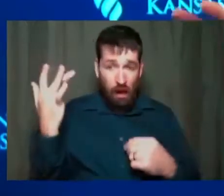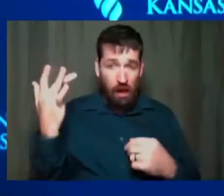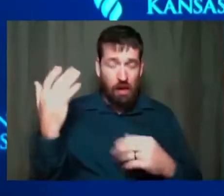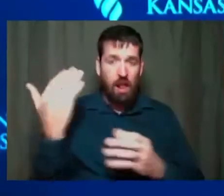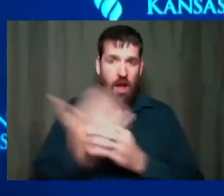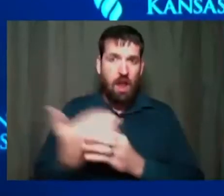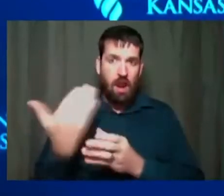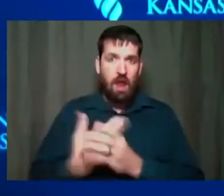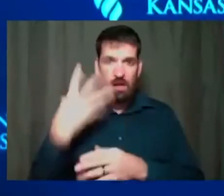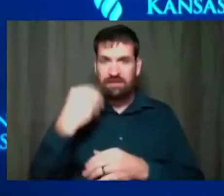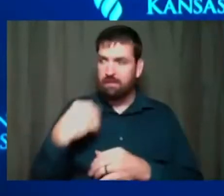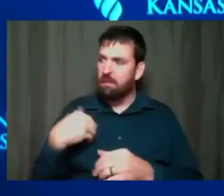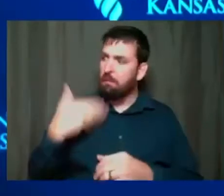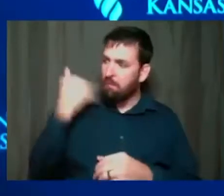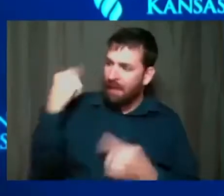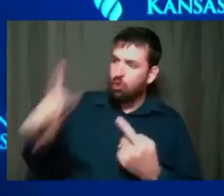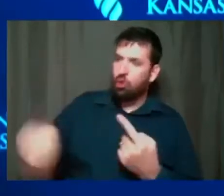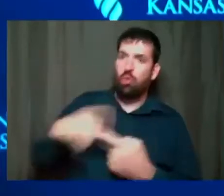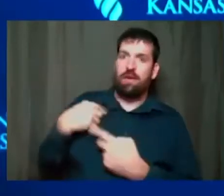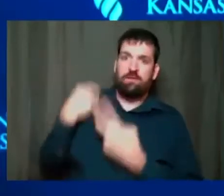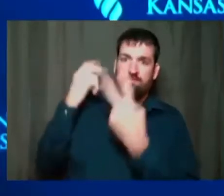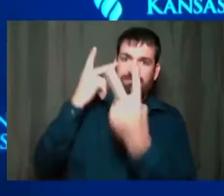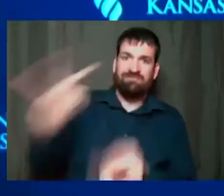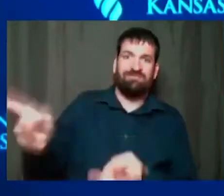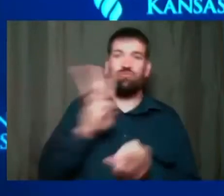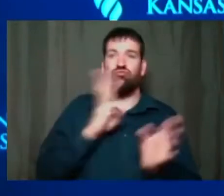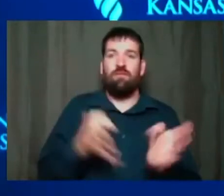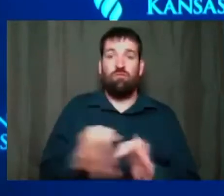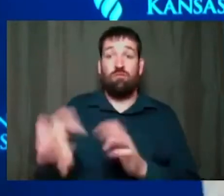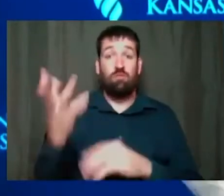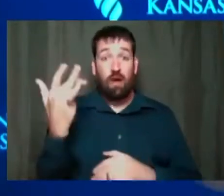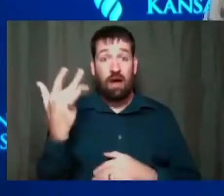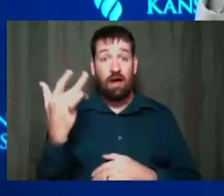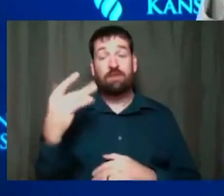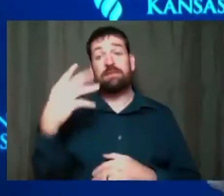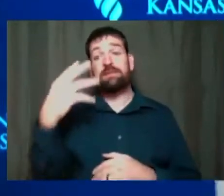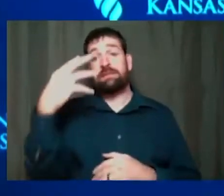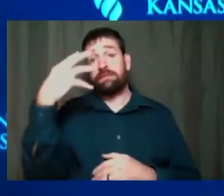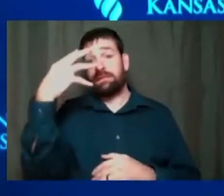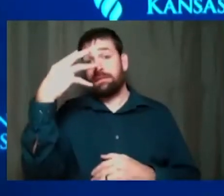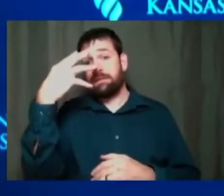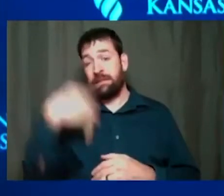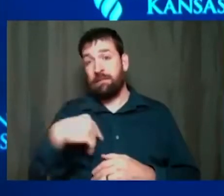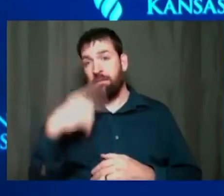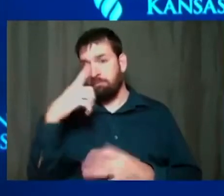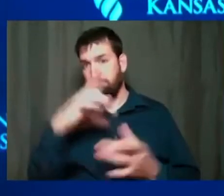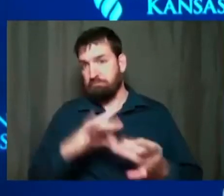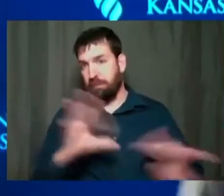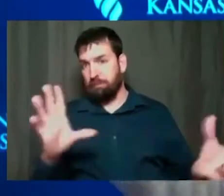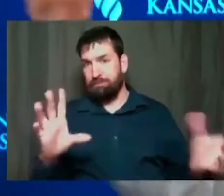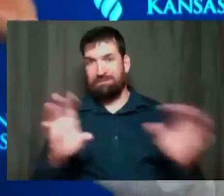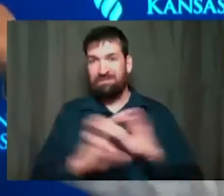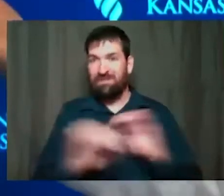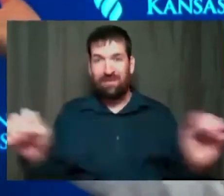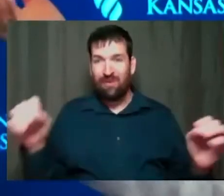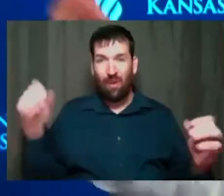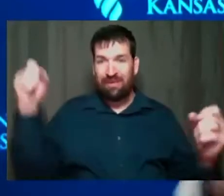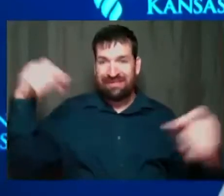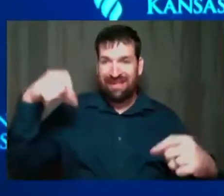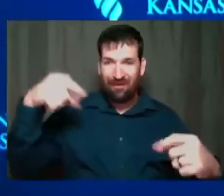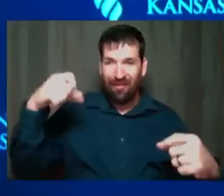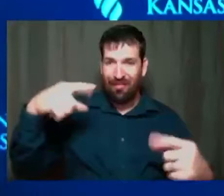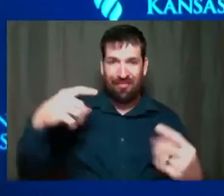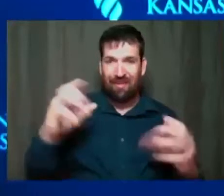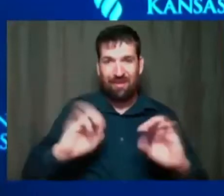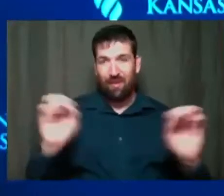much better after you go down to the river. Well, the reality is I go down to the river, I go to sleep, and I'm disconnected because there's no signal. There's no signal anywhere. We're